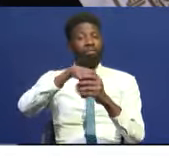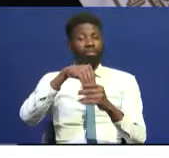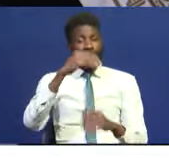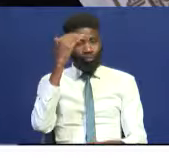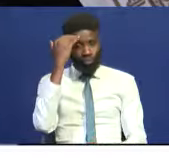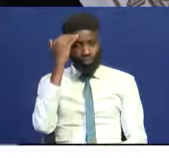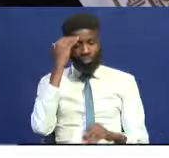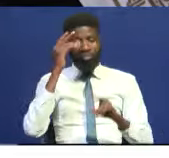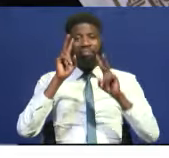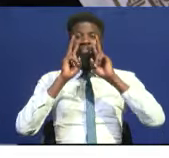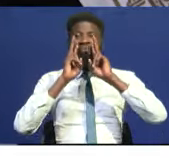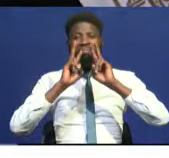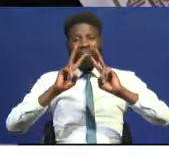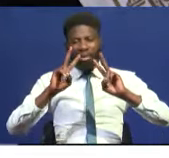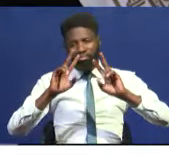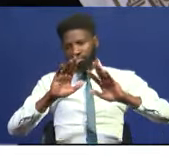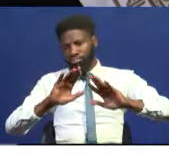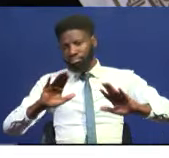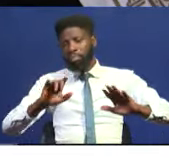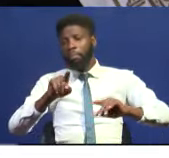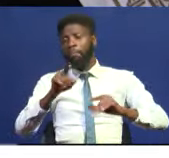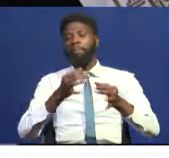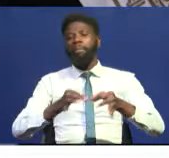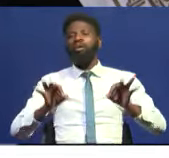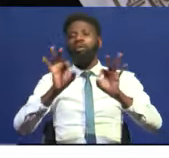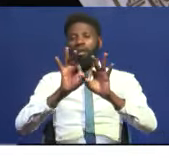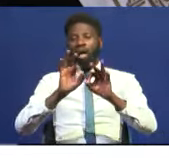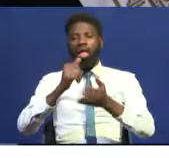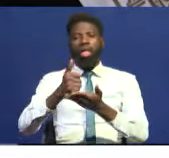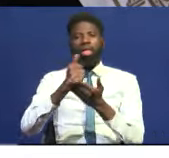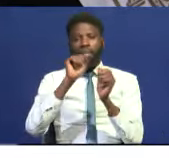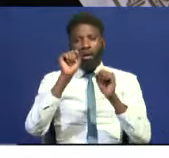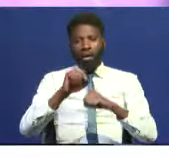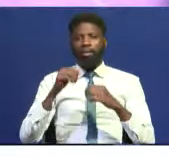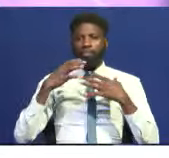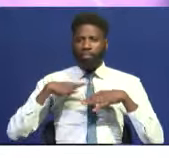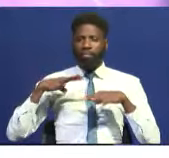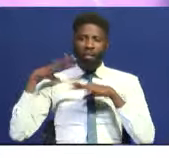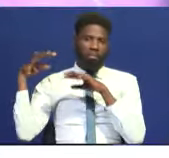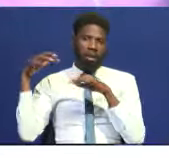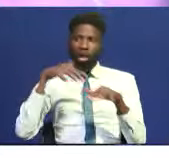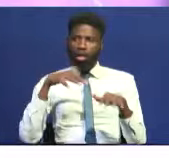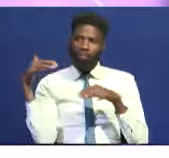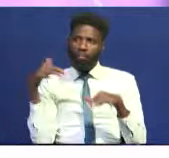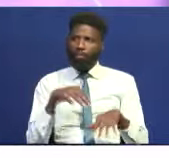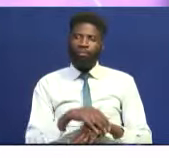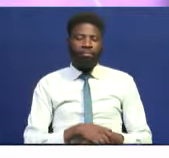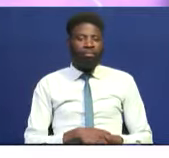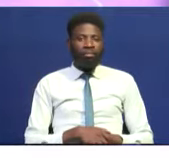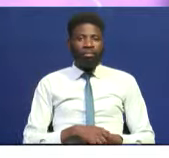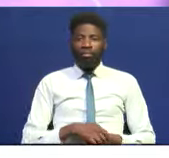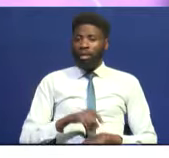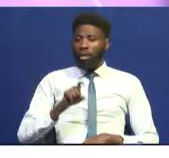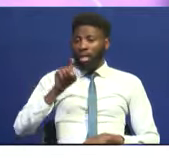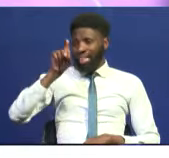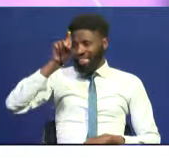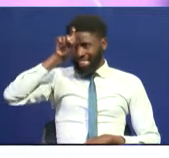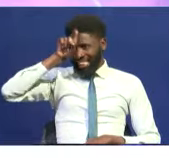and calm are very important to attract foreign investments. Egypt is a very important